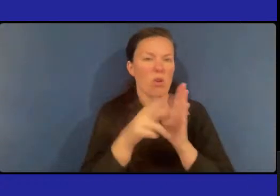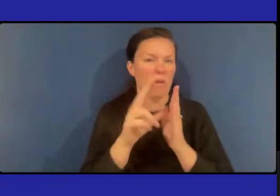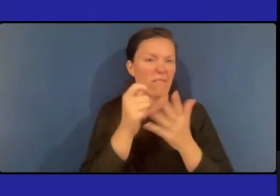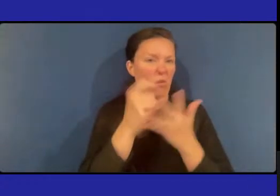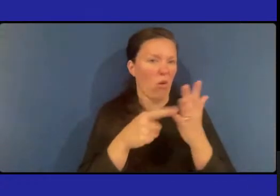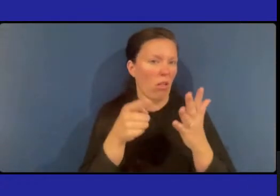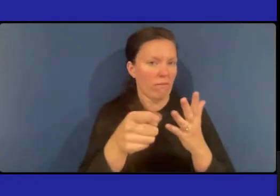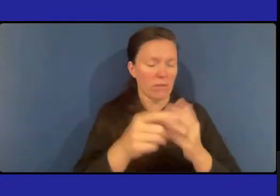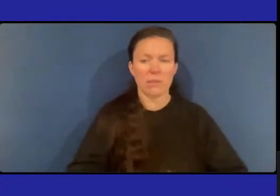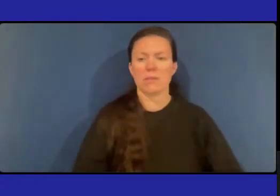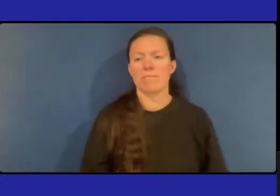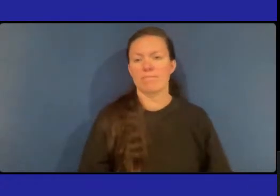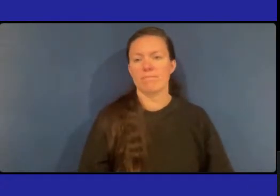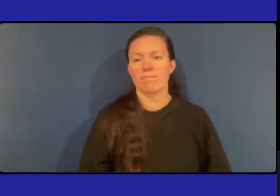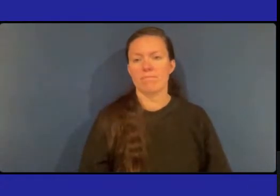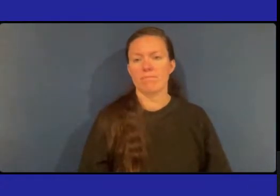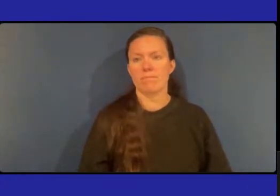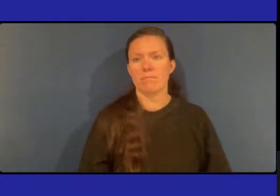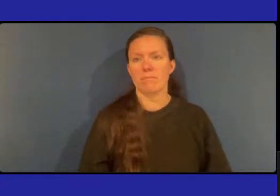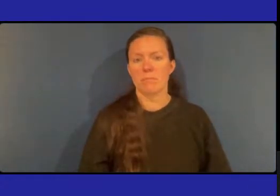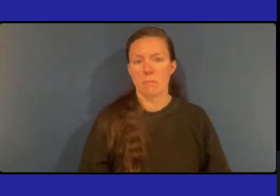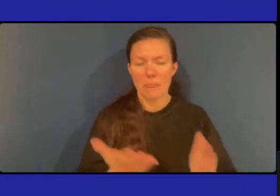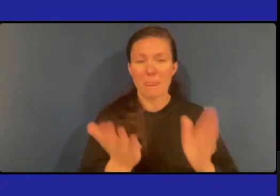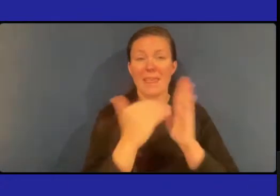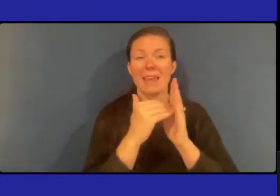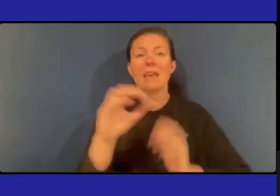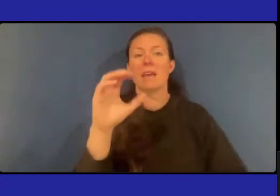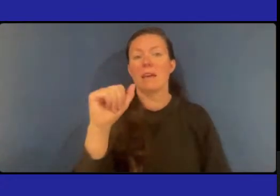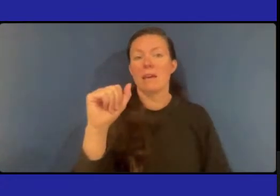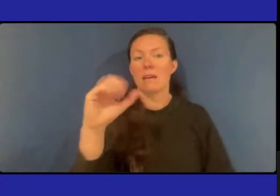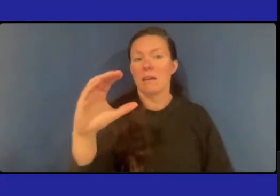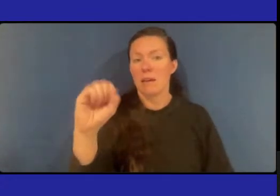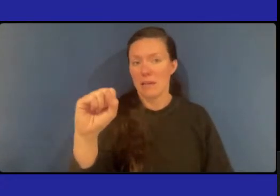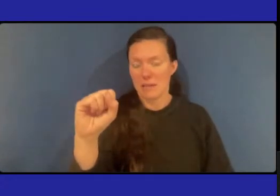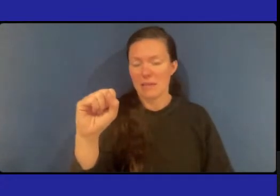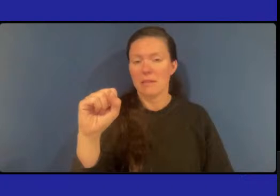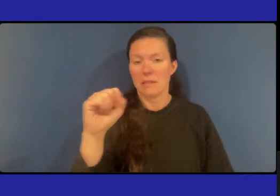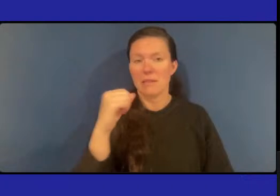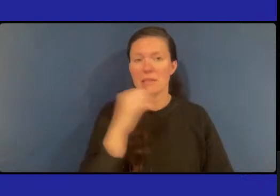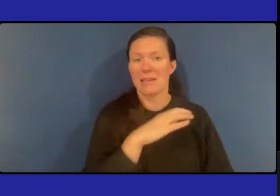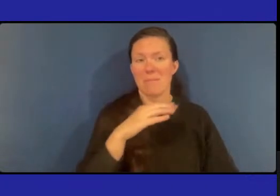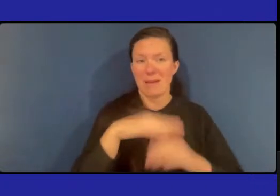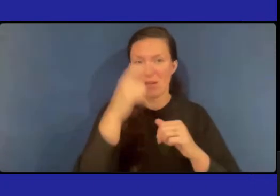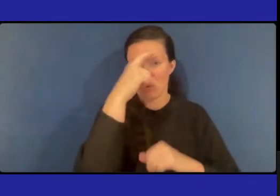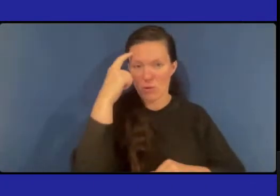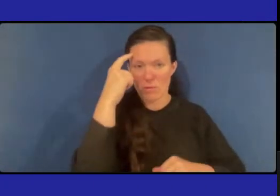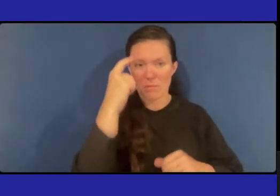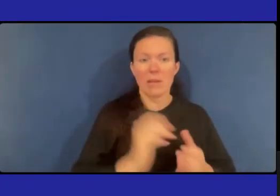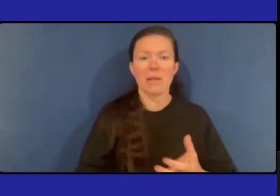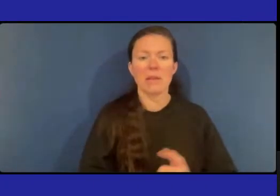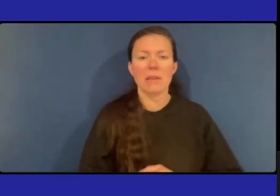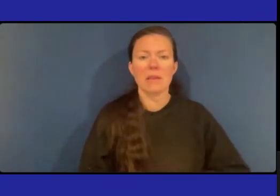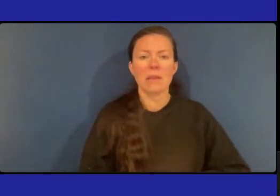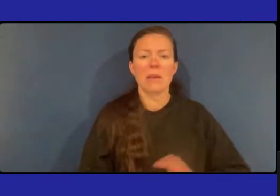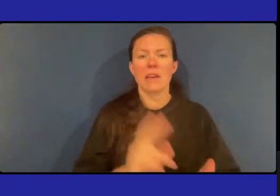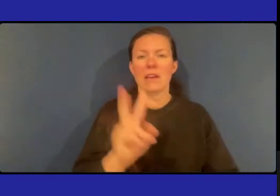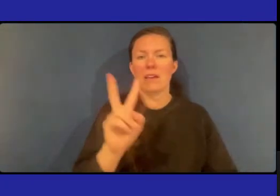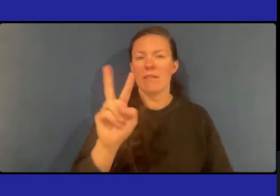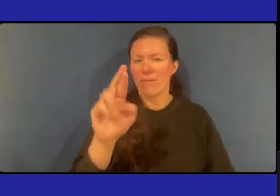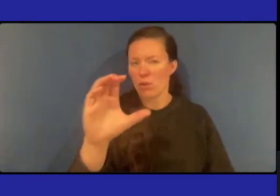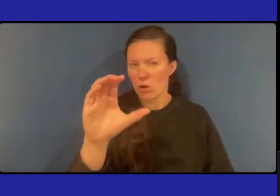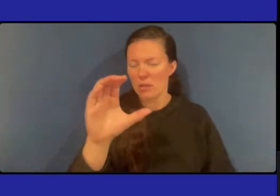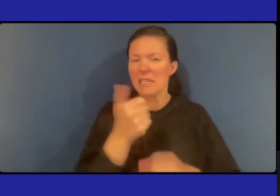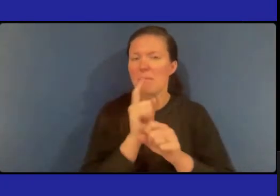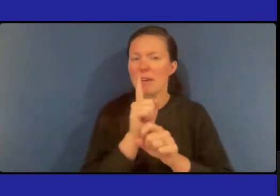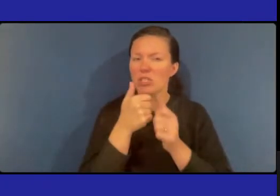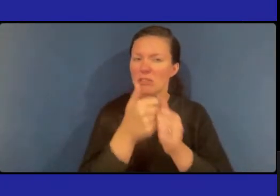So again, the American College of Surgeons Committee on Trauma, VRC, comes in and verifies that we're following all the rules.